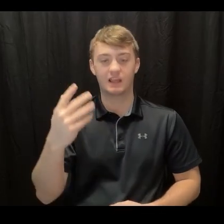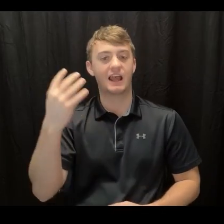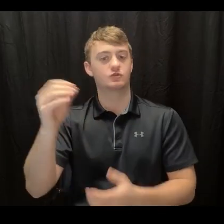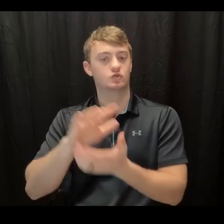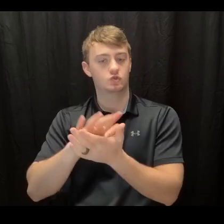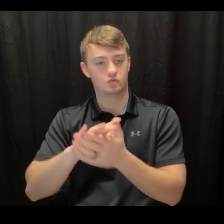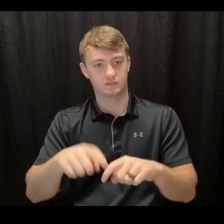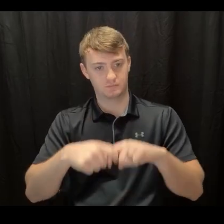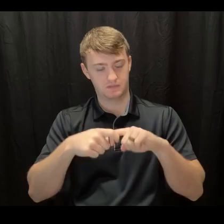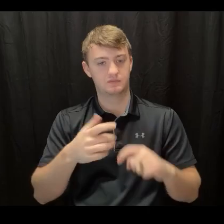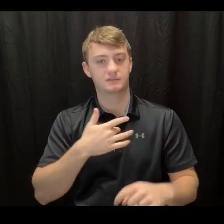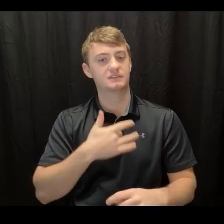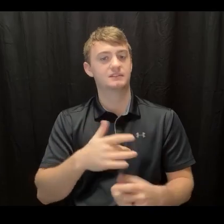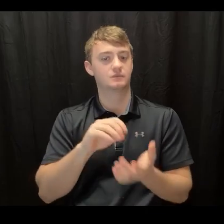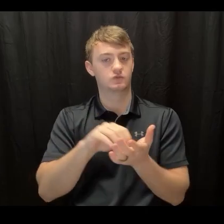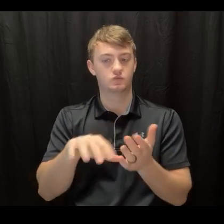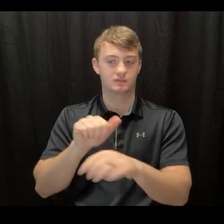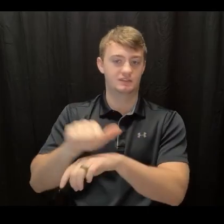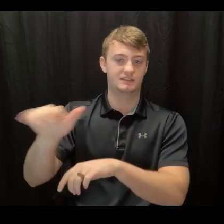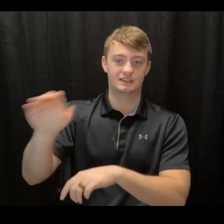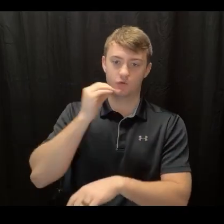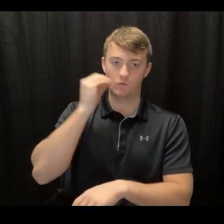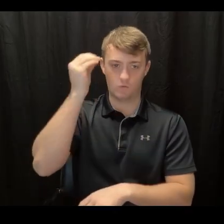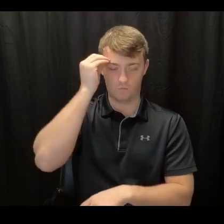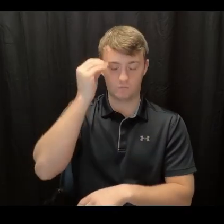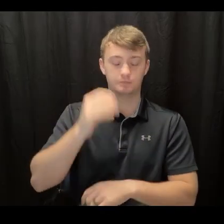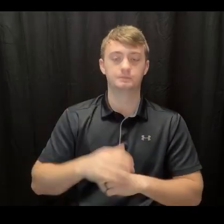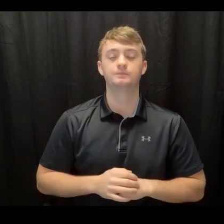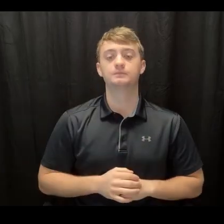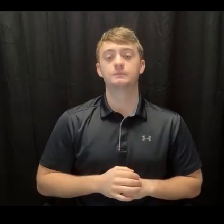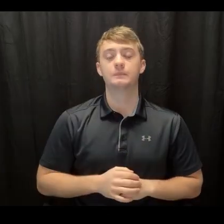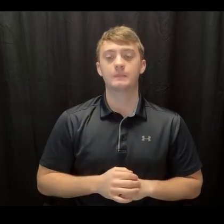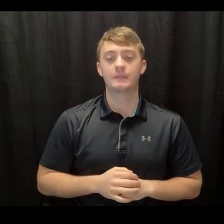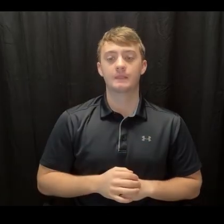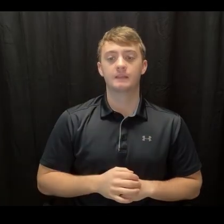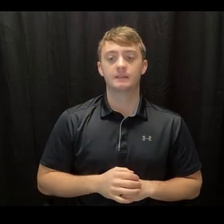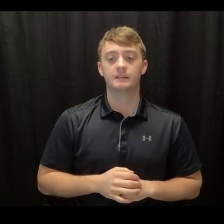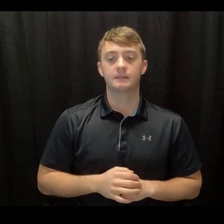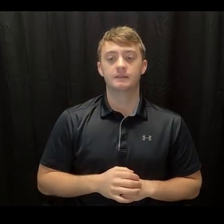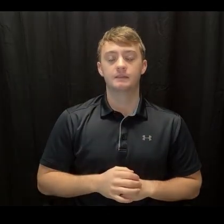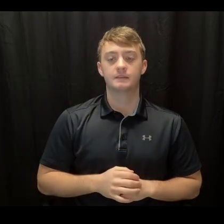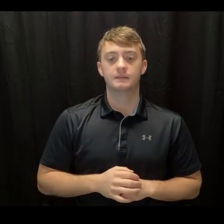SSP3 is an out-of-school suspension. Typically, a student is sent home.